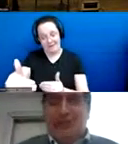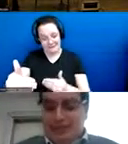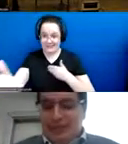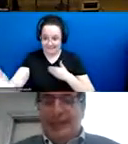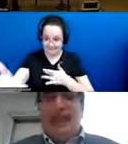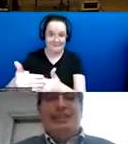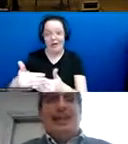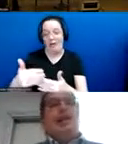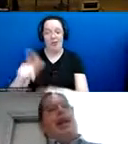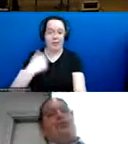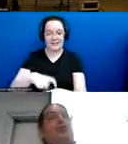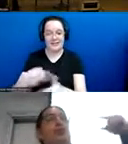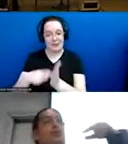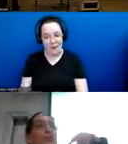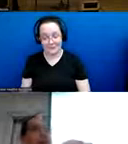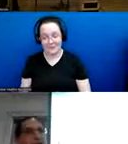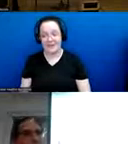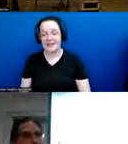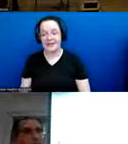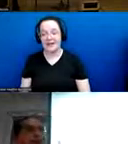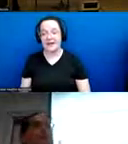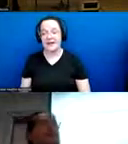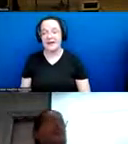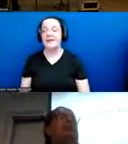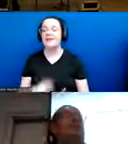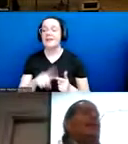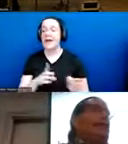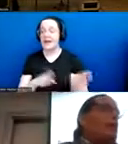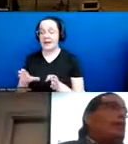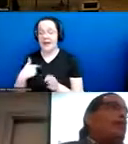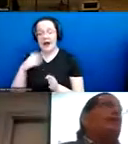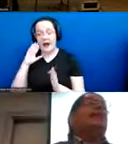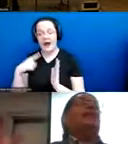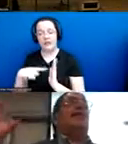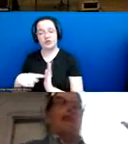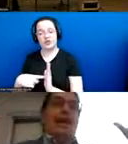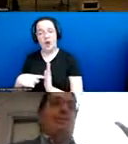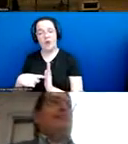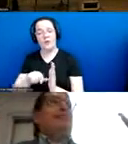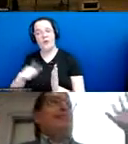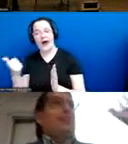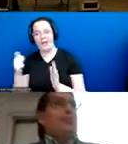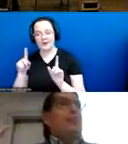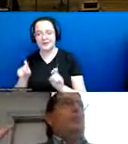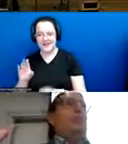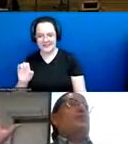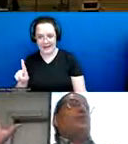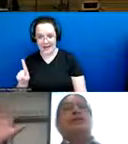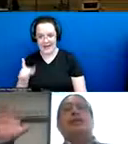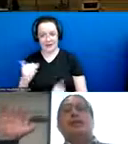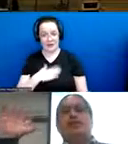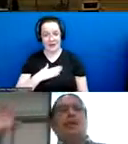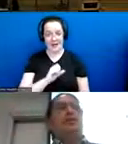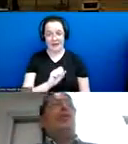right? And then I'm going to show you the other testbed that now we're building, connecting my Stony Brook